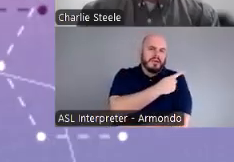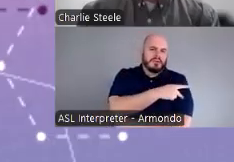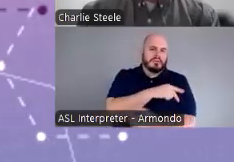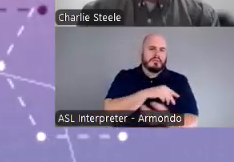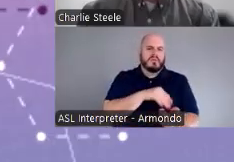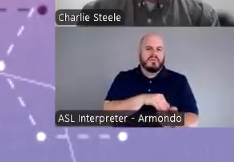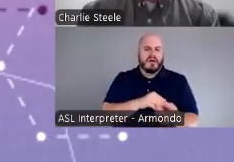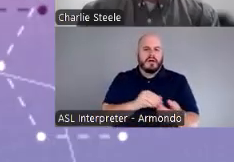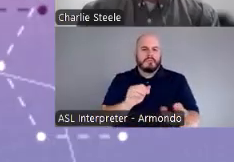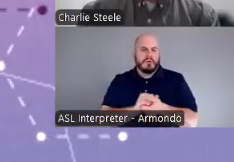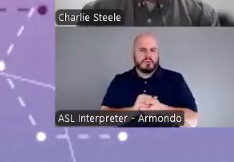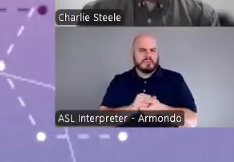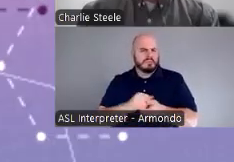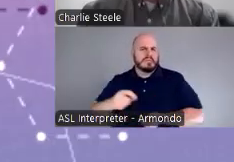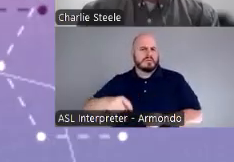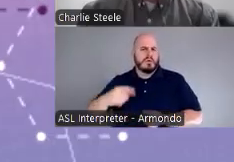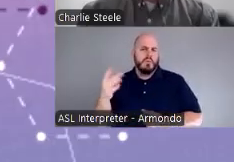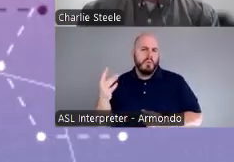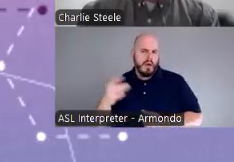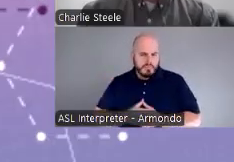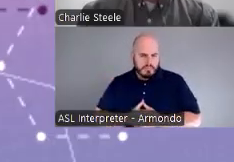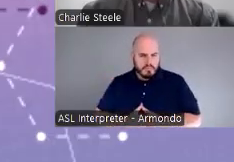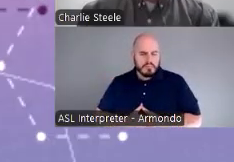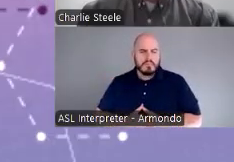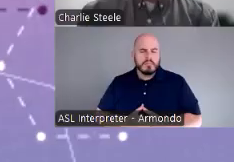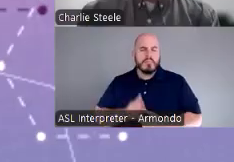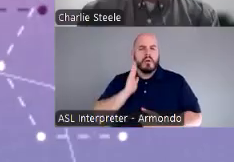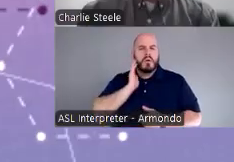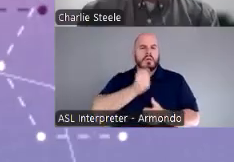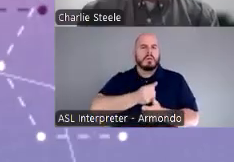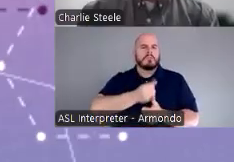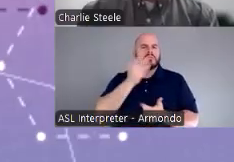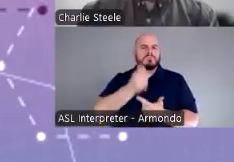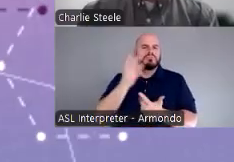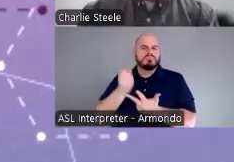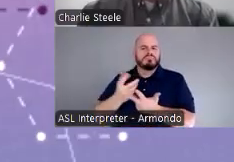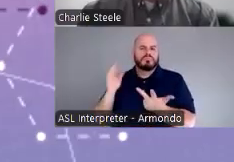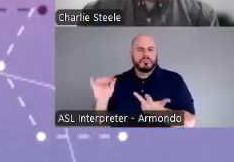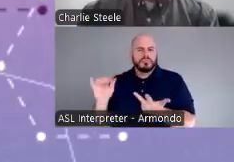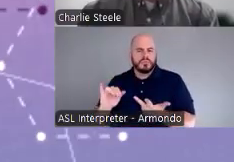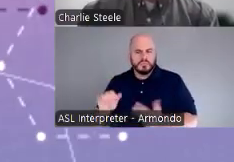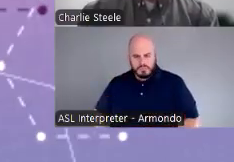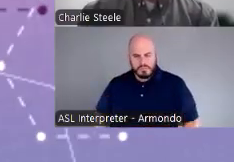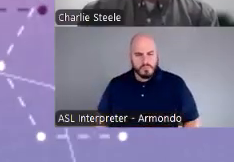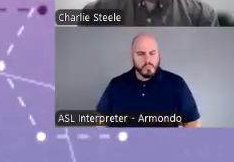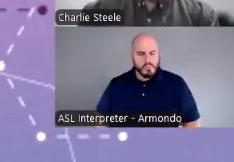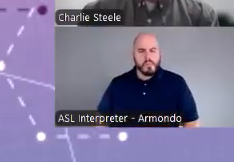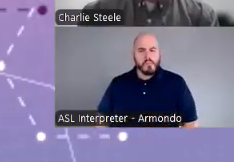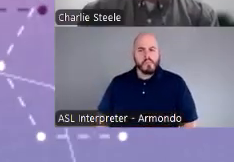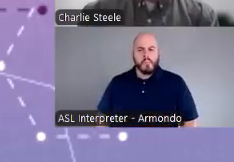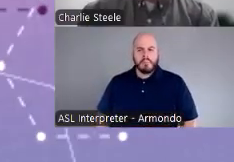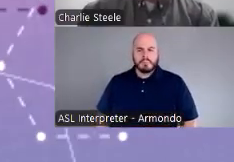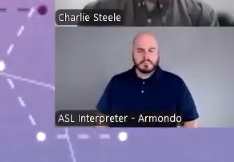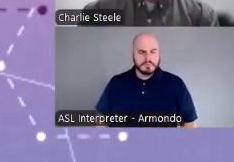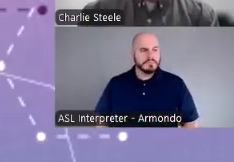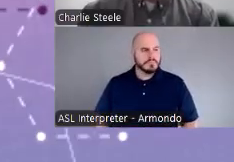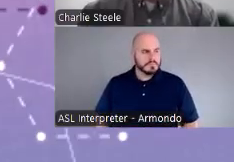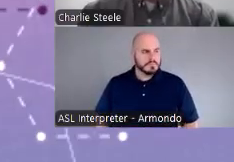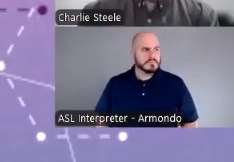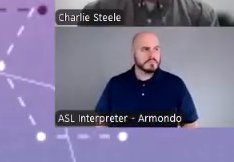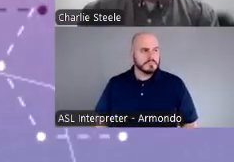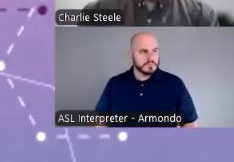key characteristics that would define each stage of the patient-provider partnership that we just discussed in the last slide.